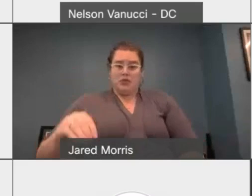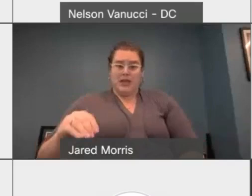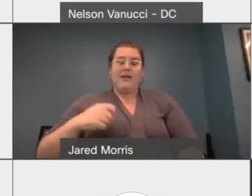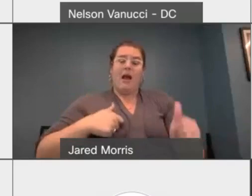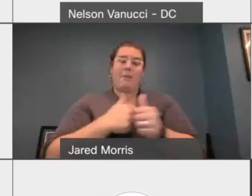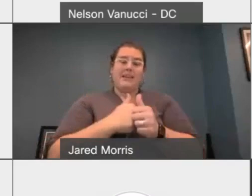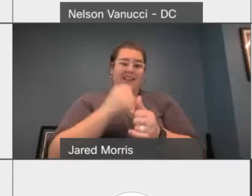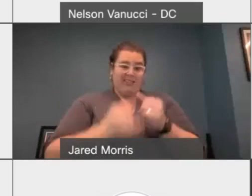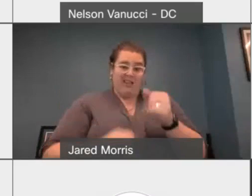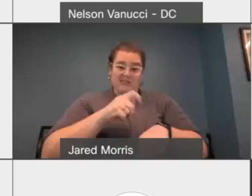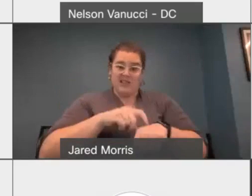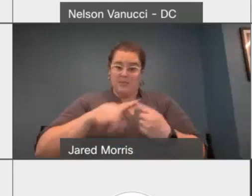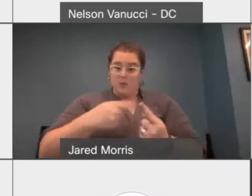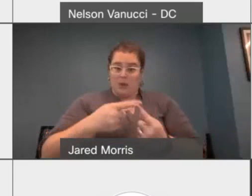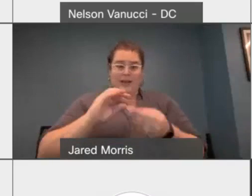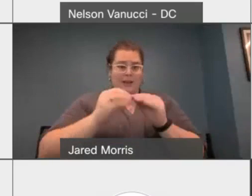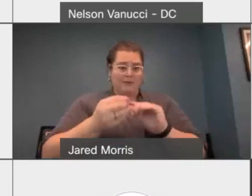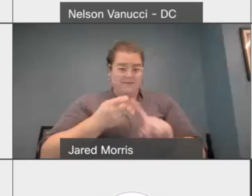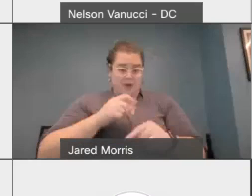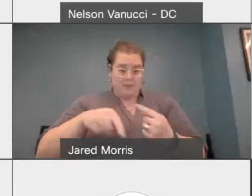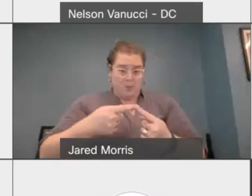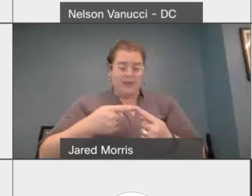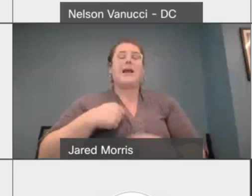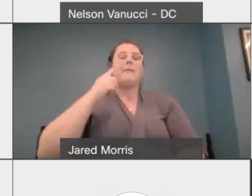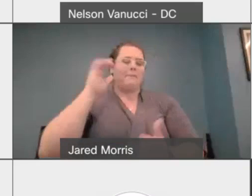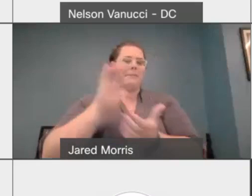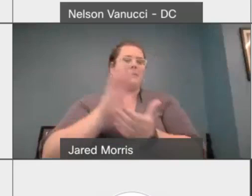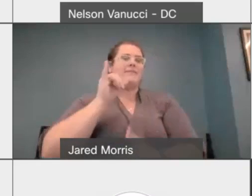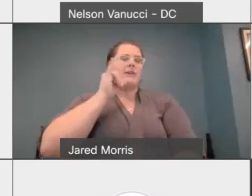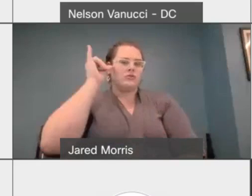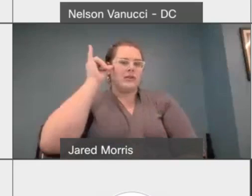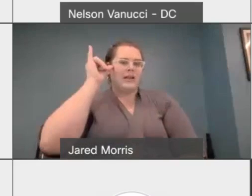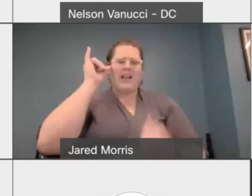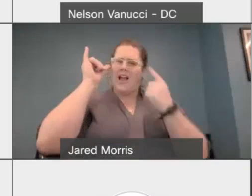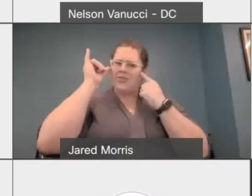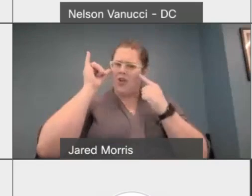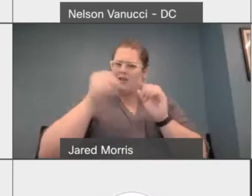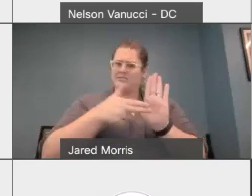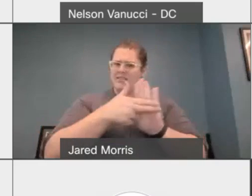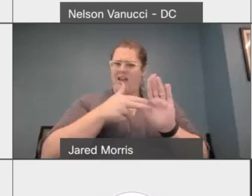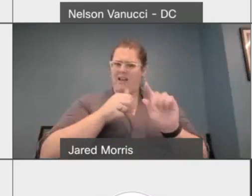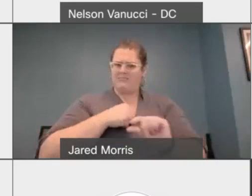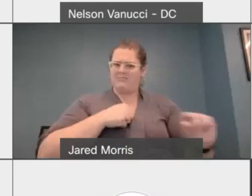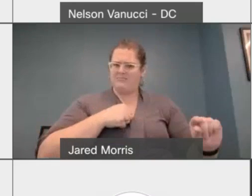yesterday. I think it's listed on the slide. I thought it was anyway.